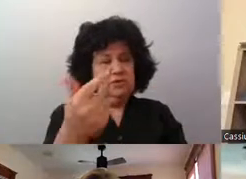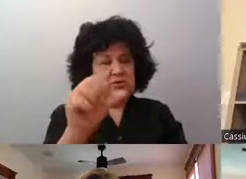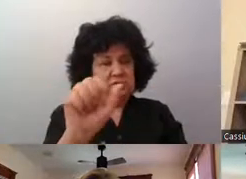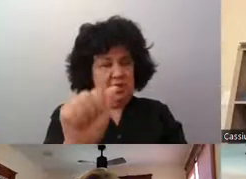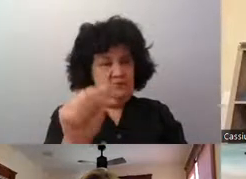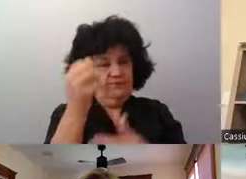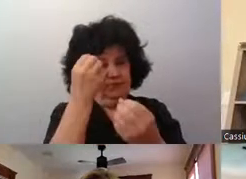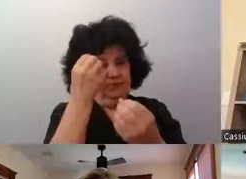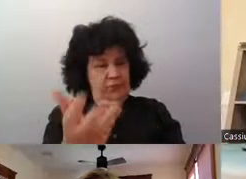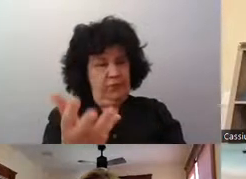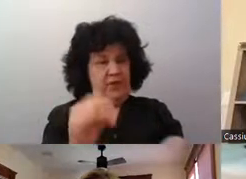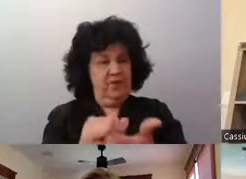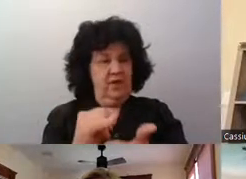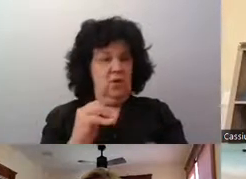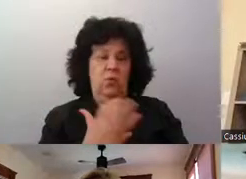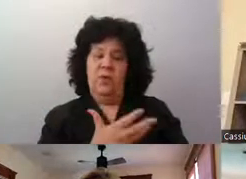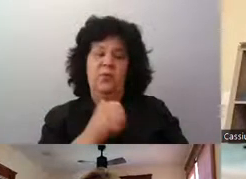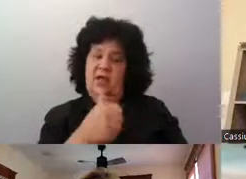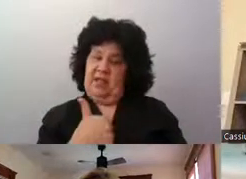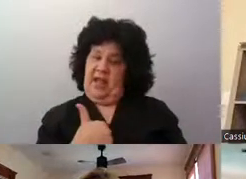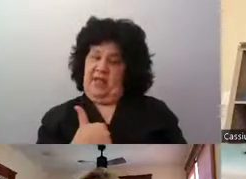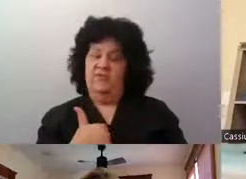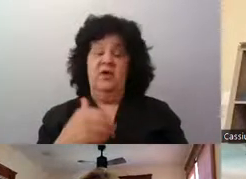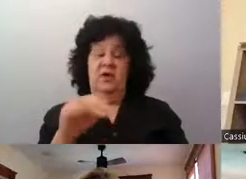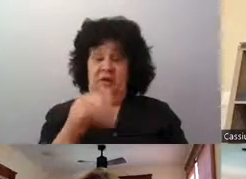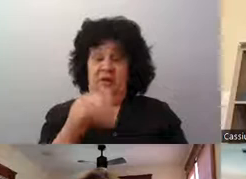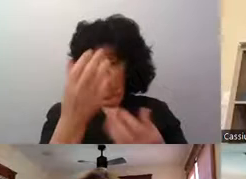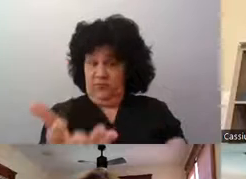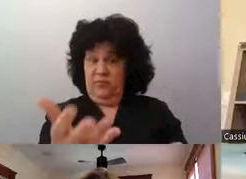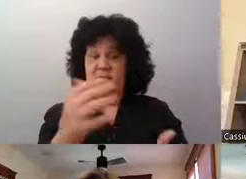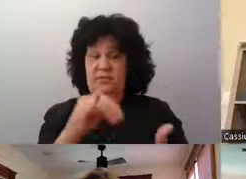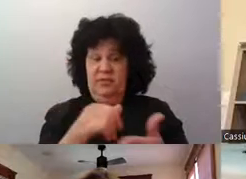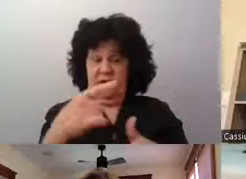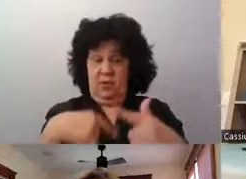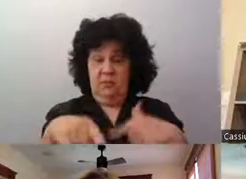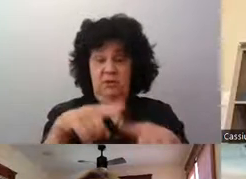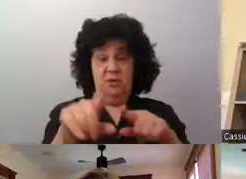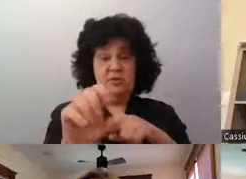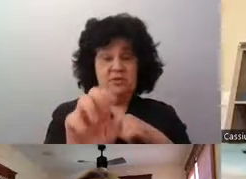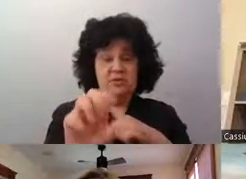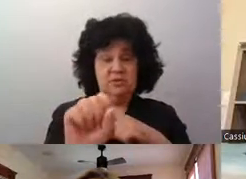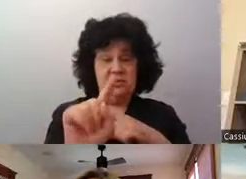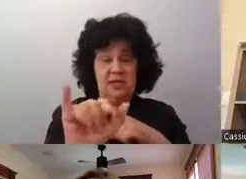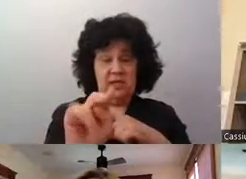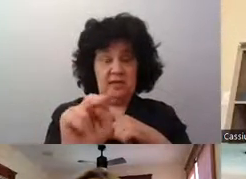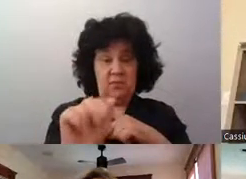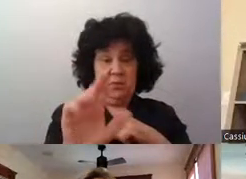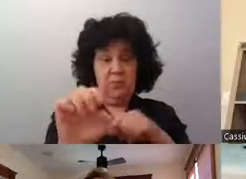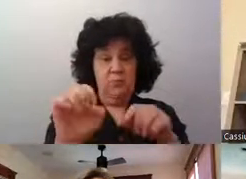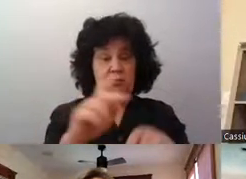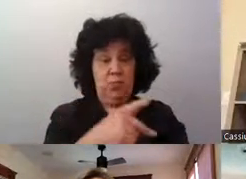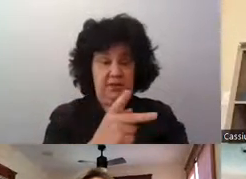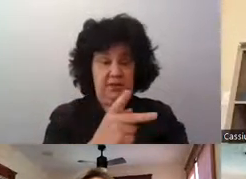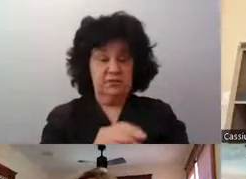we would otherwise lack. It's information that in part, when it comes to sustainable products, the SF Tool and the SF Tool Product